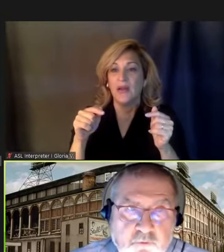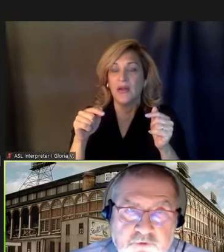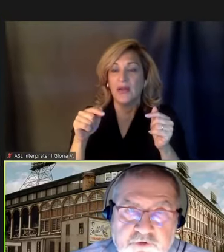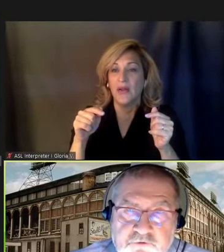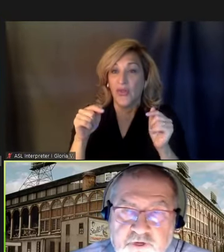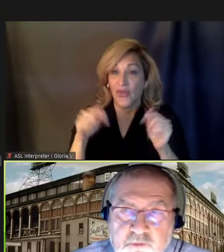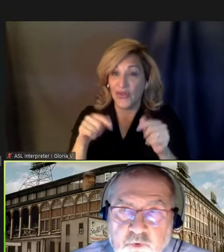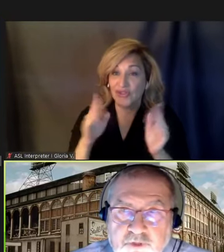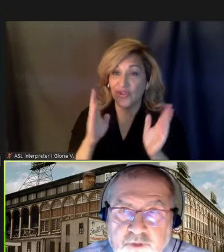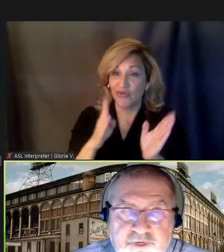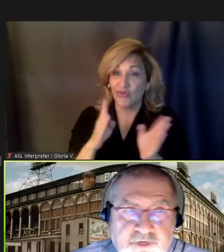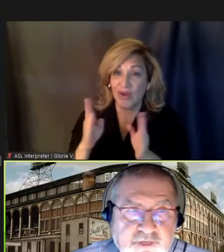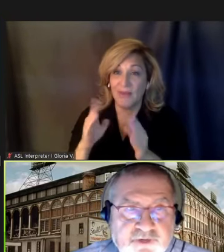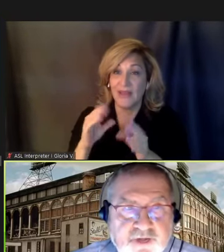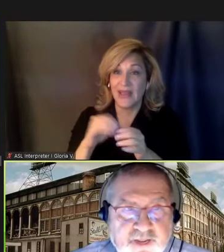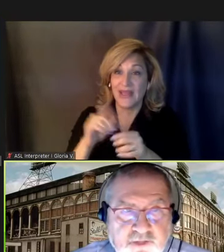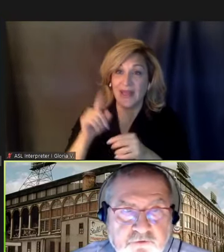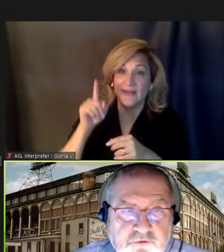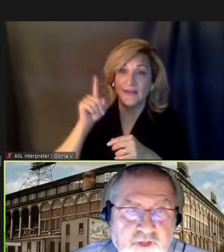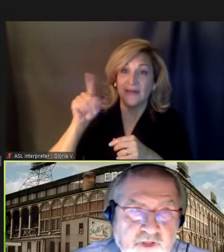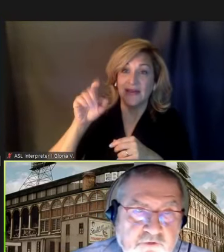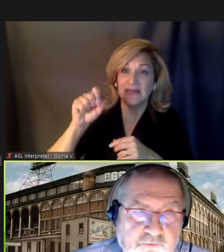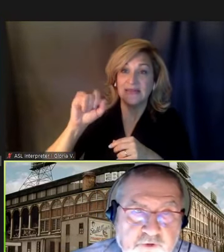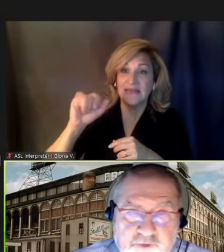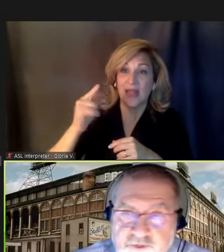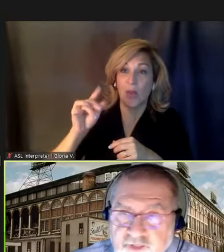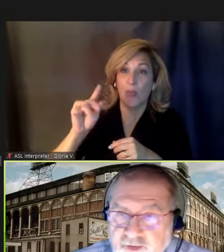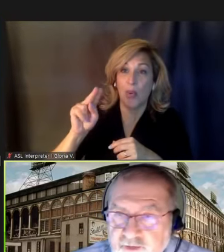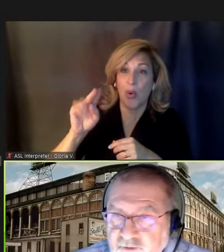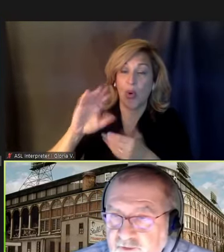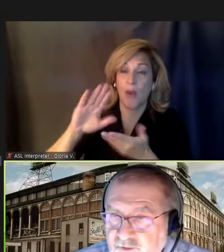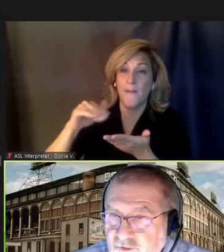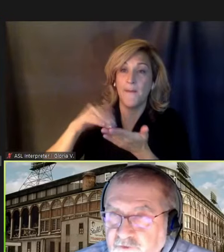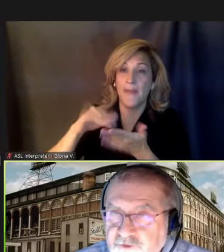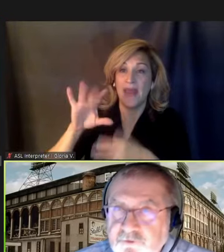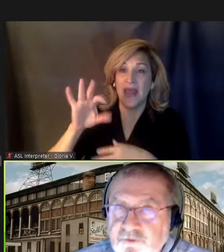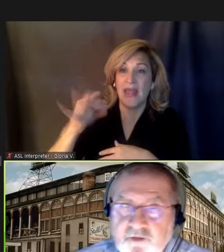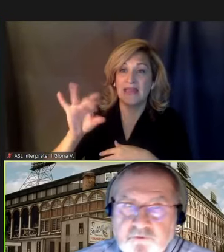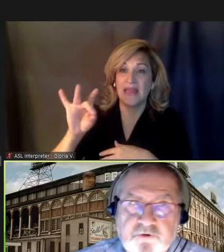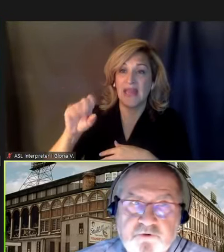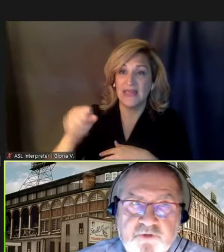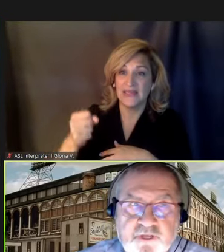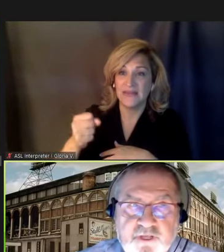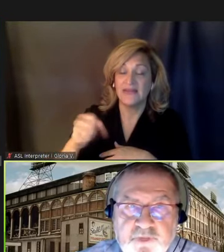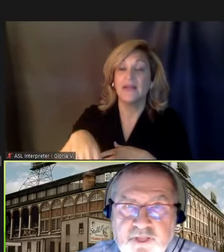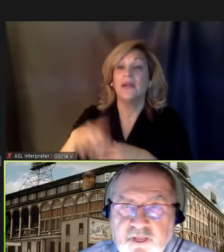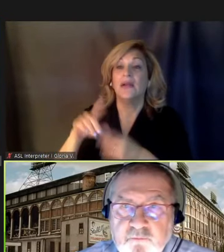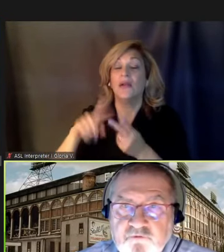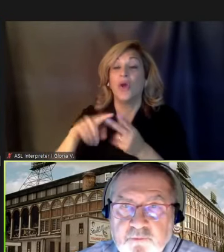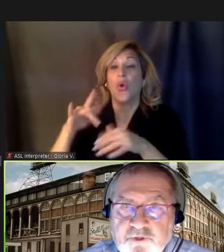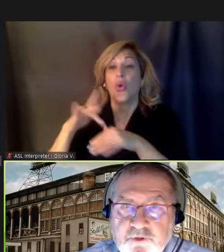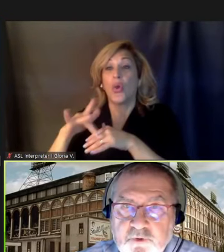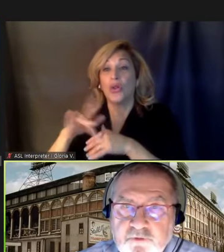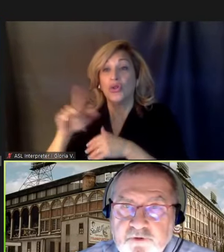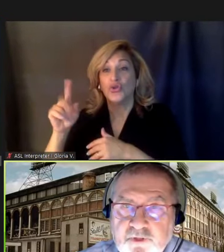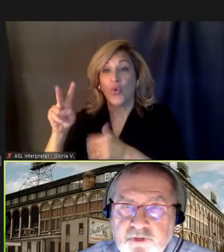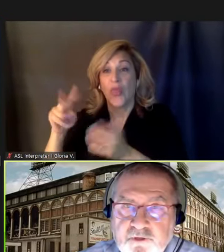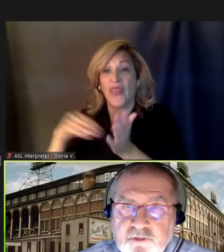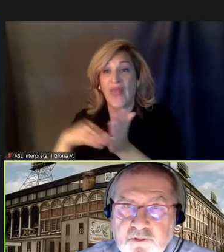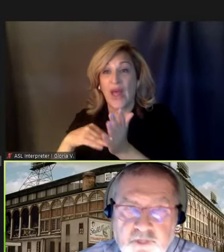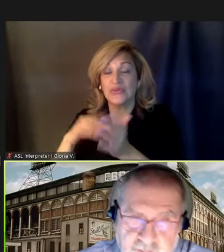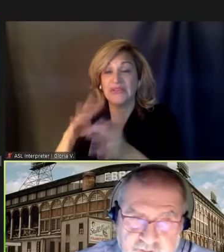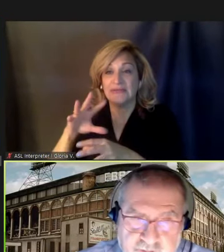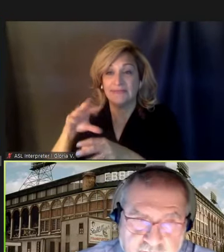to this arrangement was in Singapore in the mid-1980s. Subsequent to that, in the early 2000s, I became familiar with it